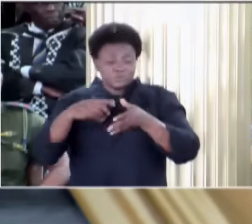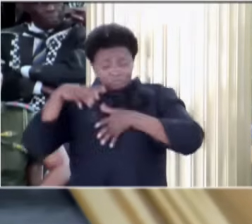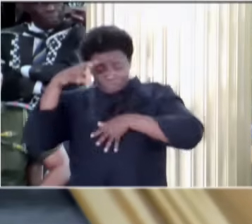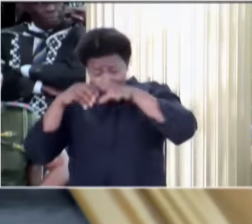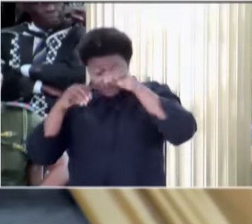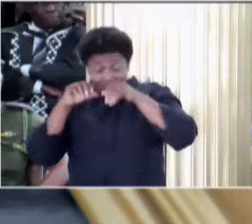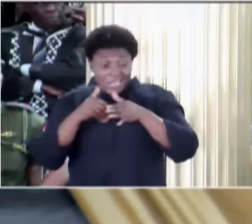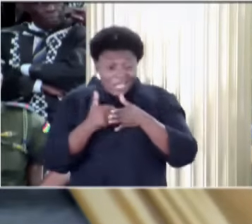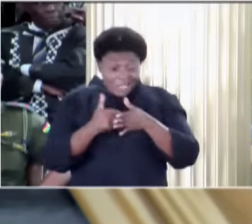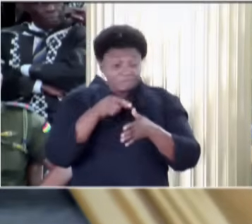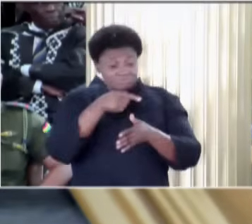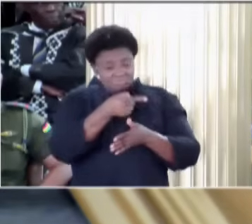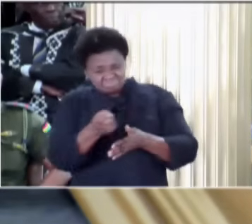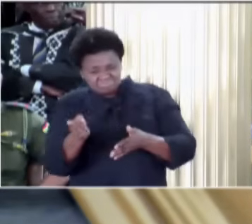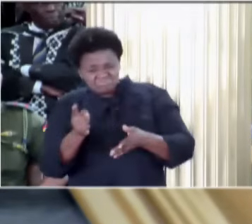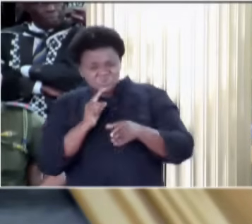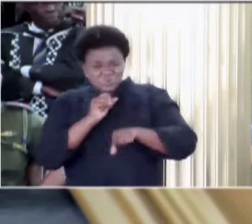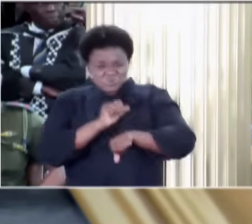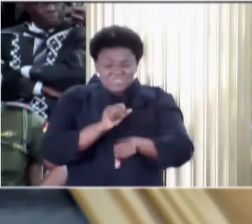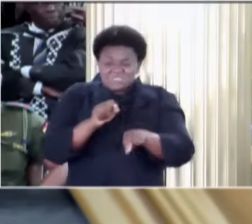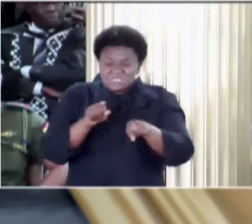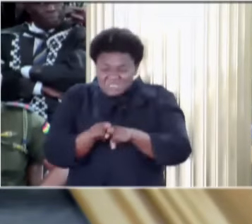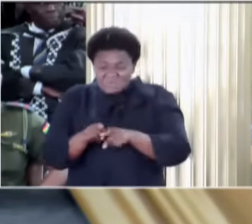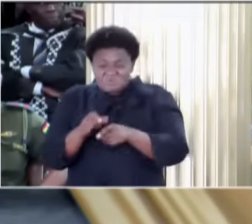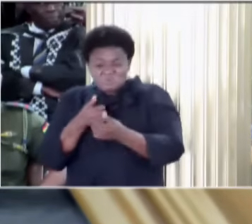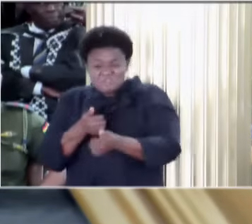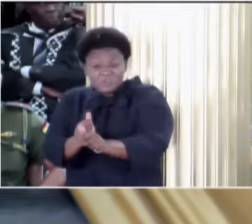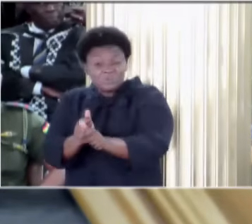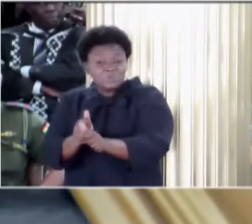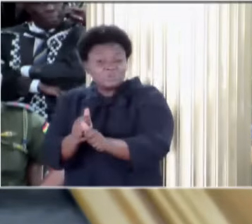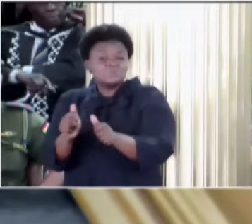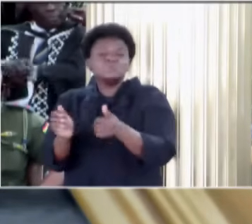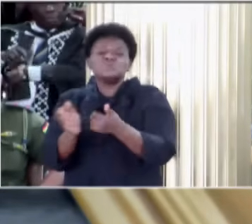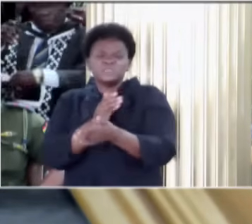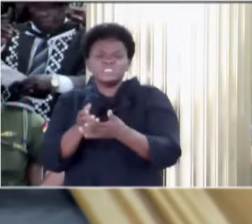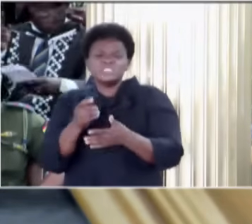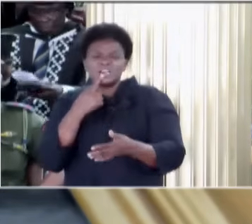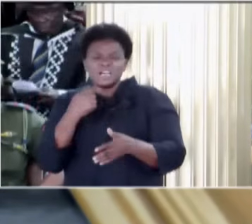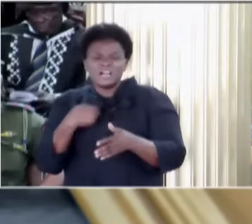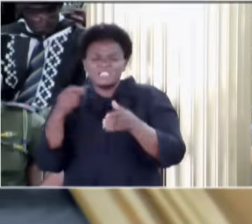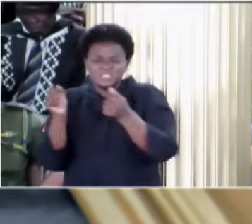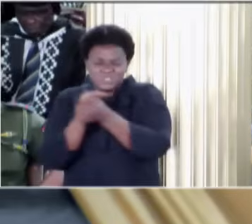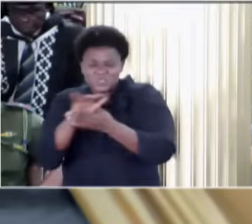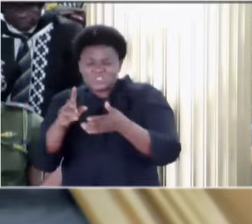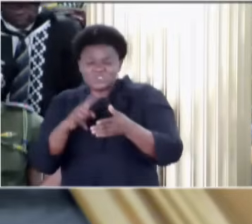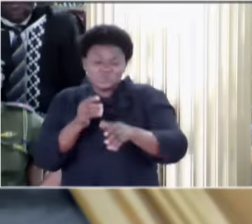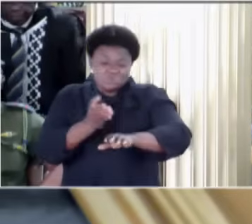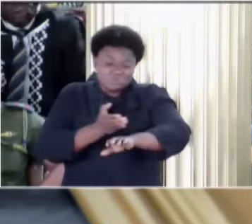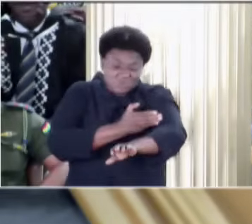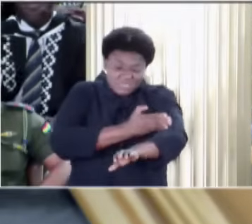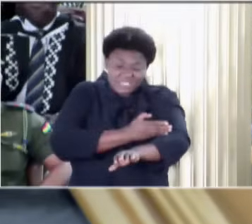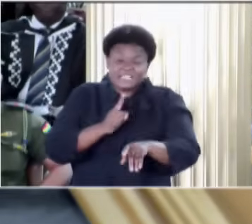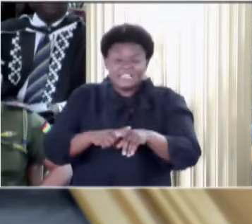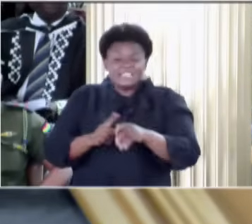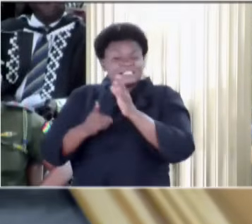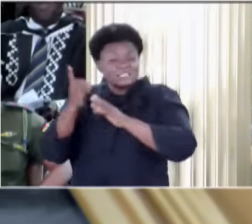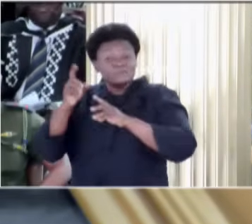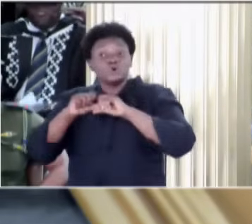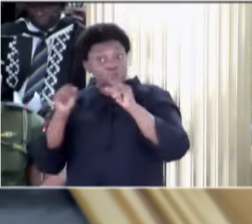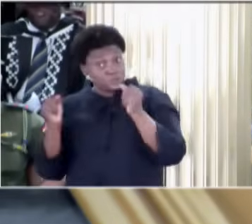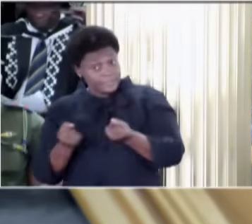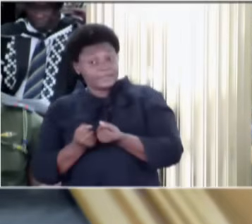and then leave them exactly as they are, even when they are detrimental to the progress and development of our